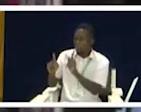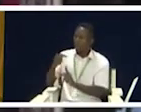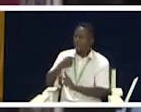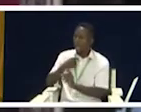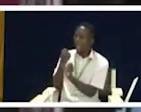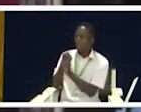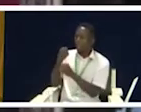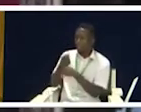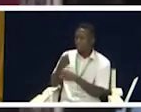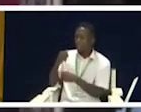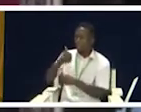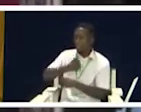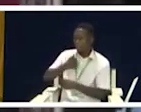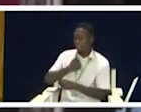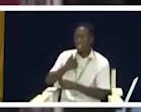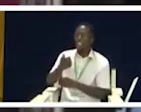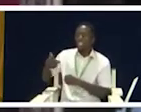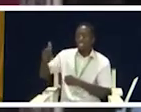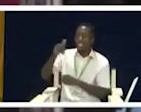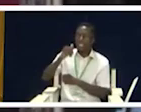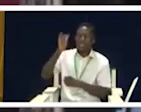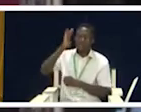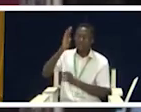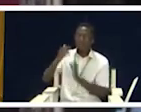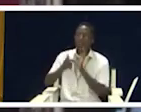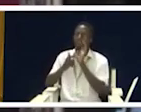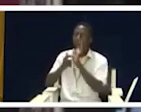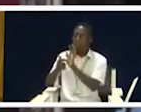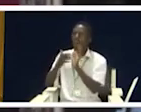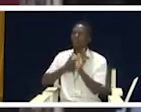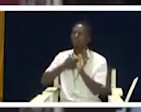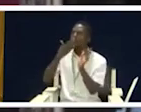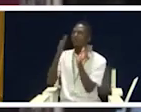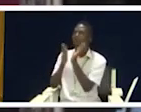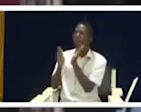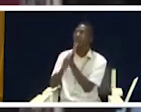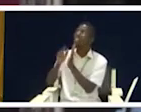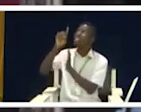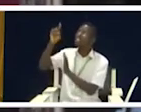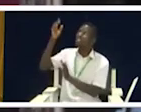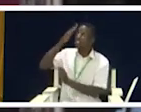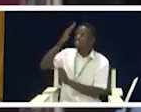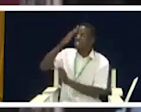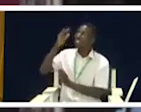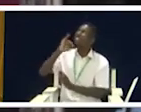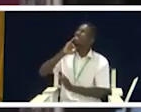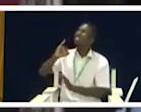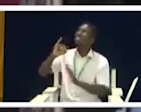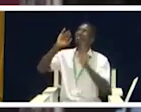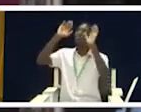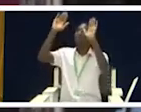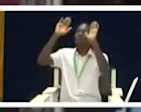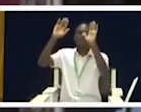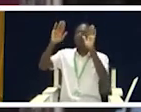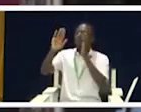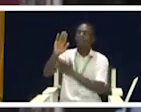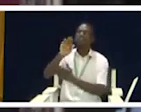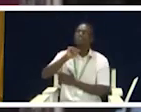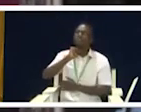show forth my praise. His knowledge is a wonder. God was not shocked when Adam fell in the